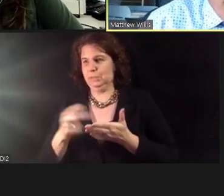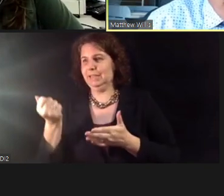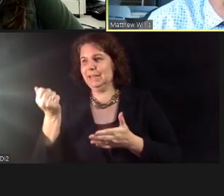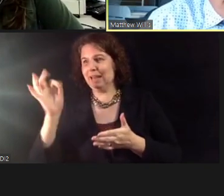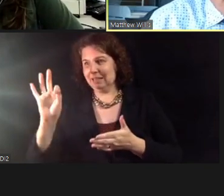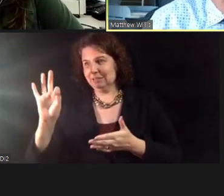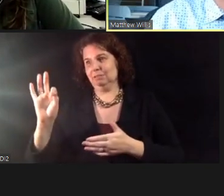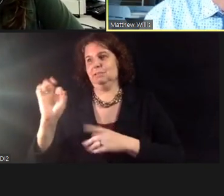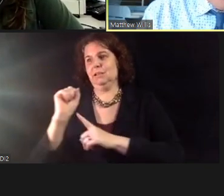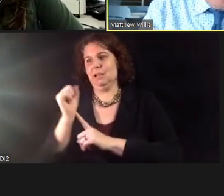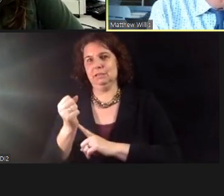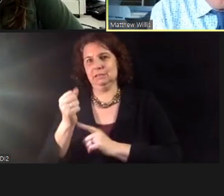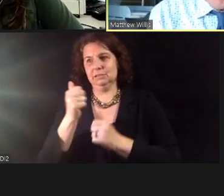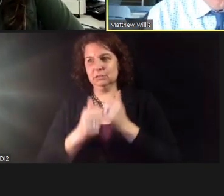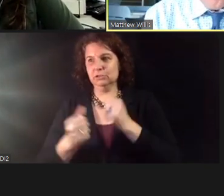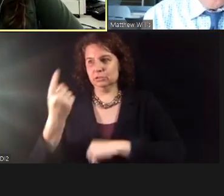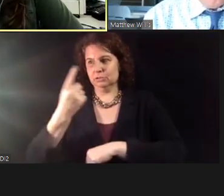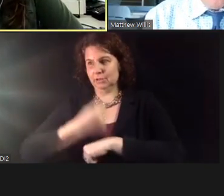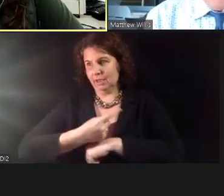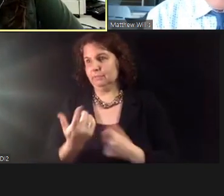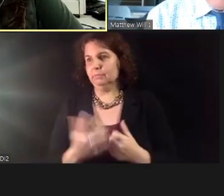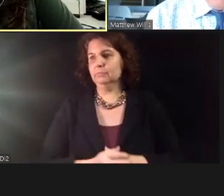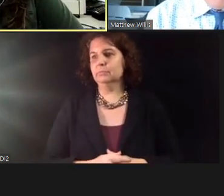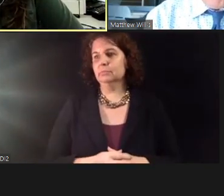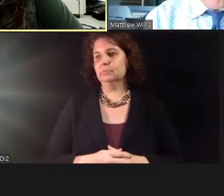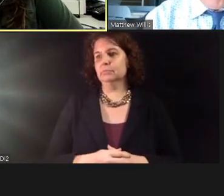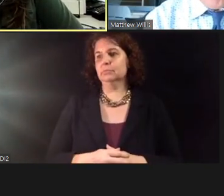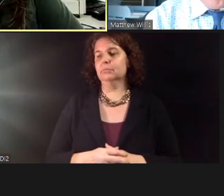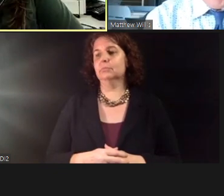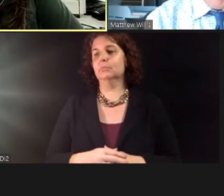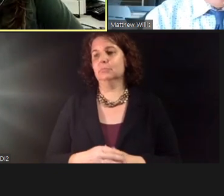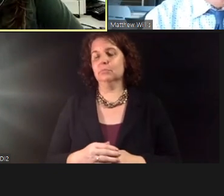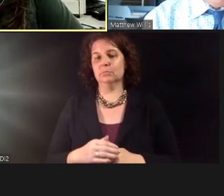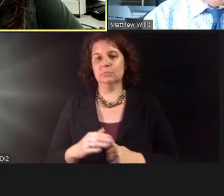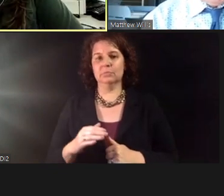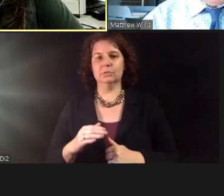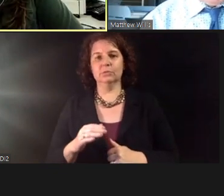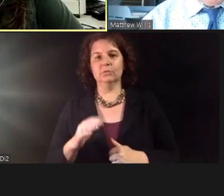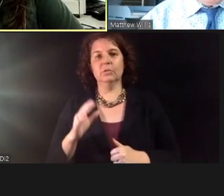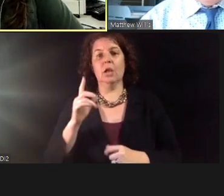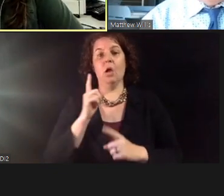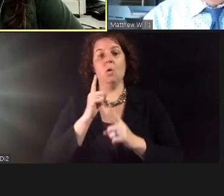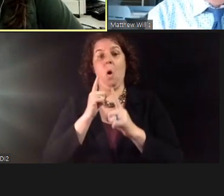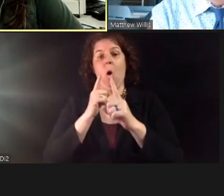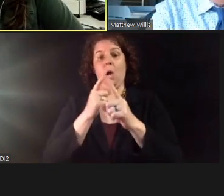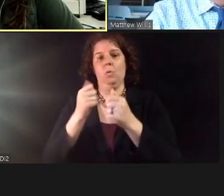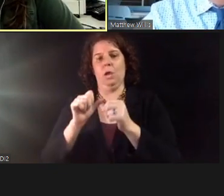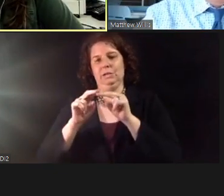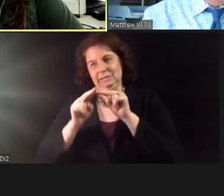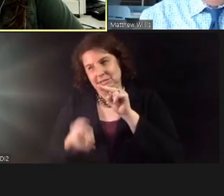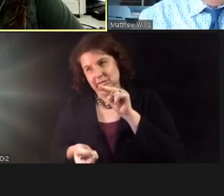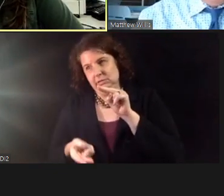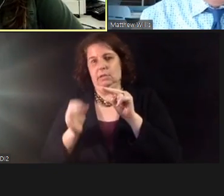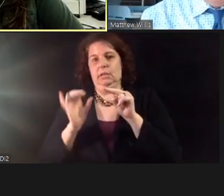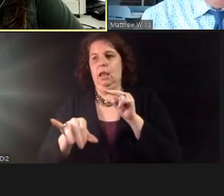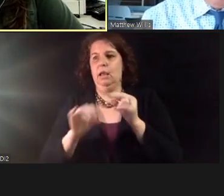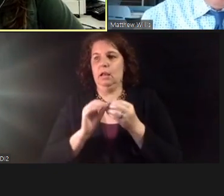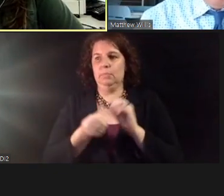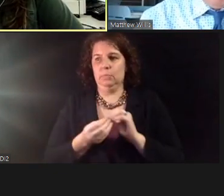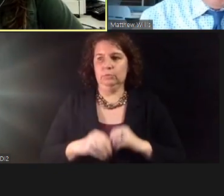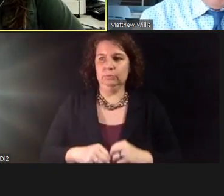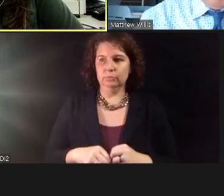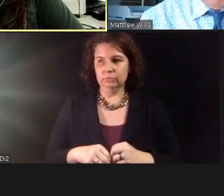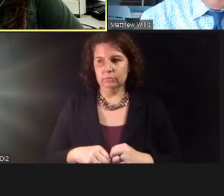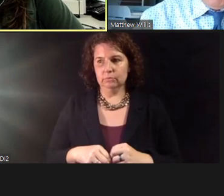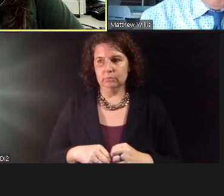fall off that list. All right, excellent. Elizabeth also wrote in with a data question, and she asked